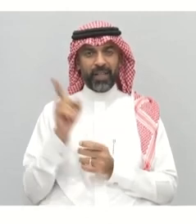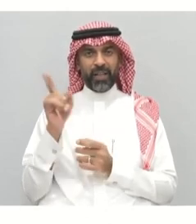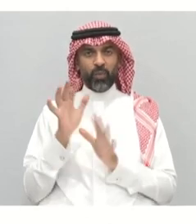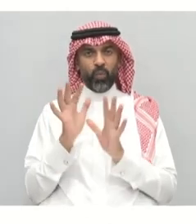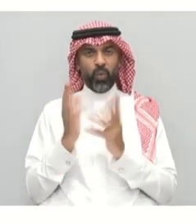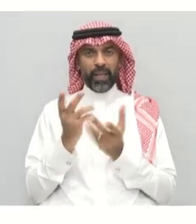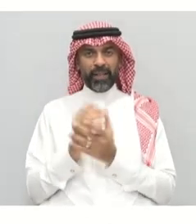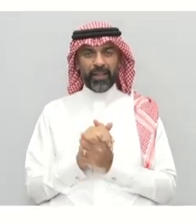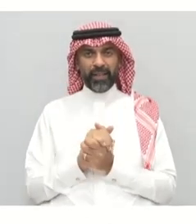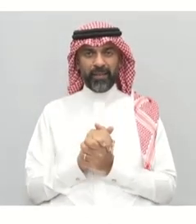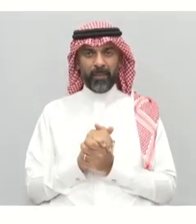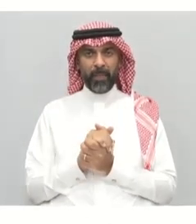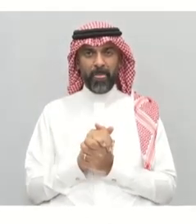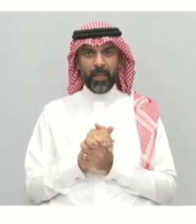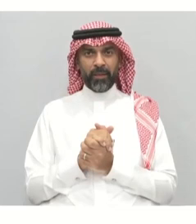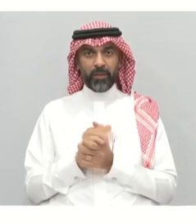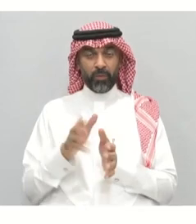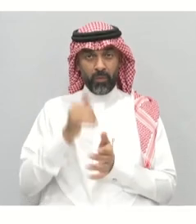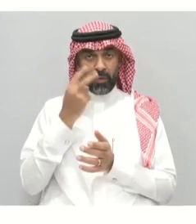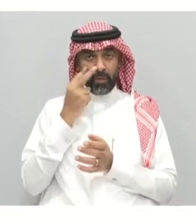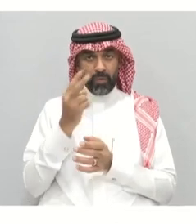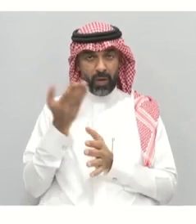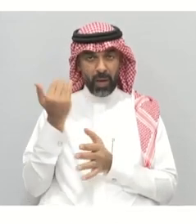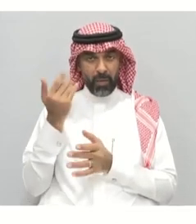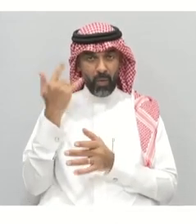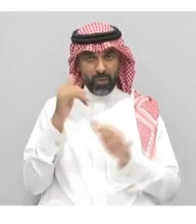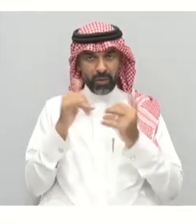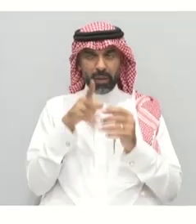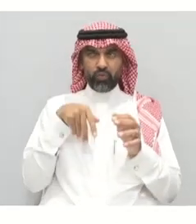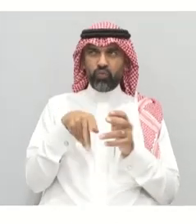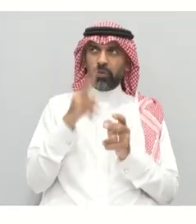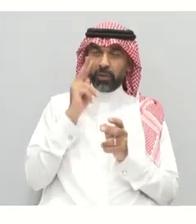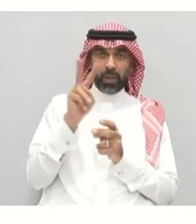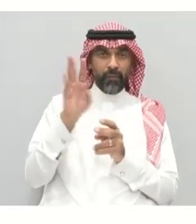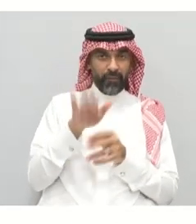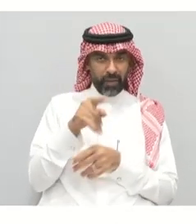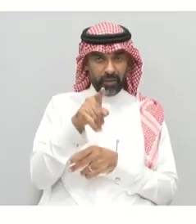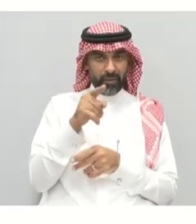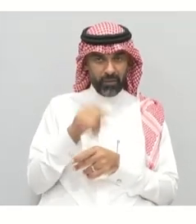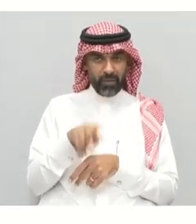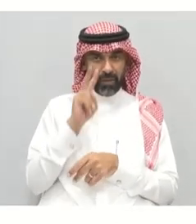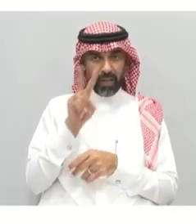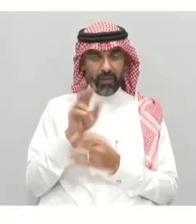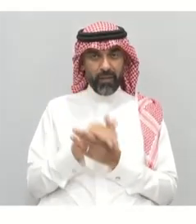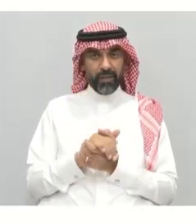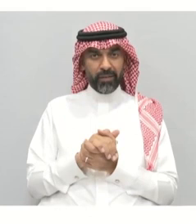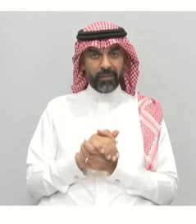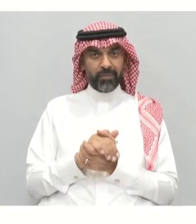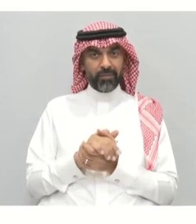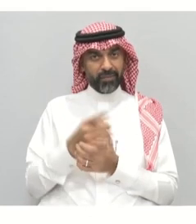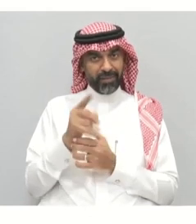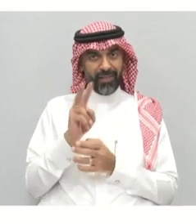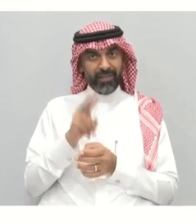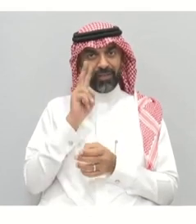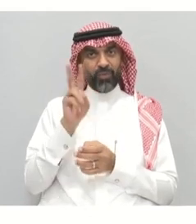What is this? Have you ever seen this? Have you ever seen this? I'm sure that you...